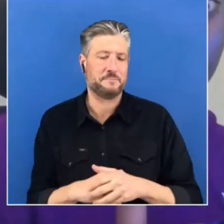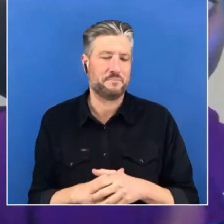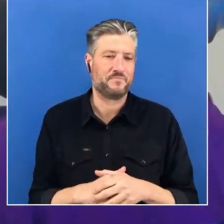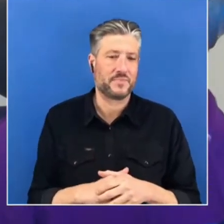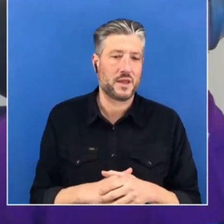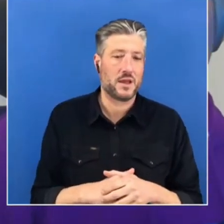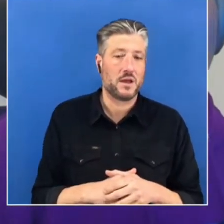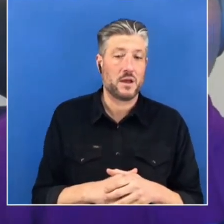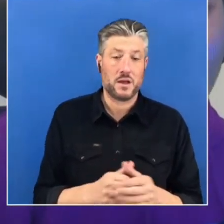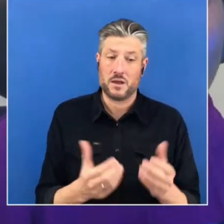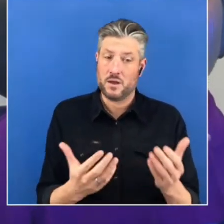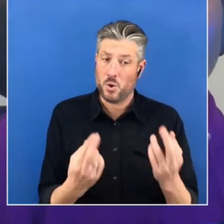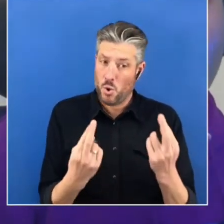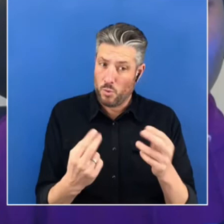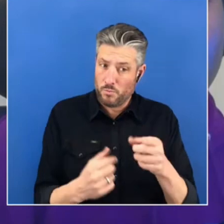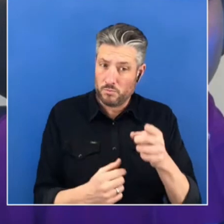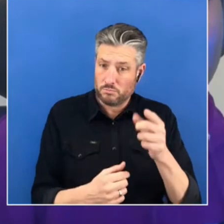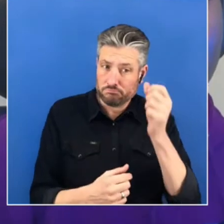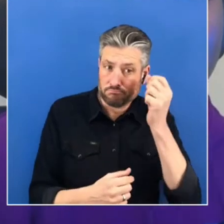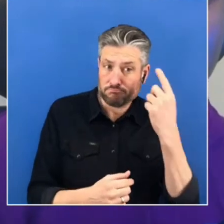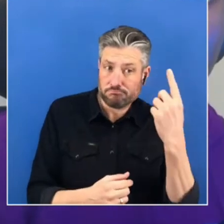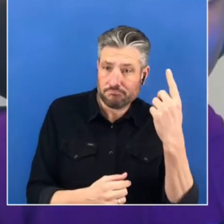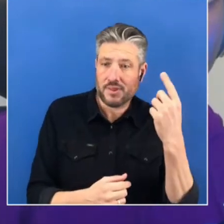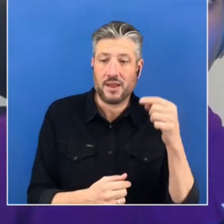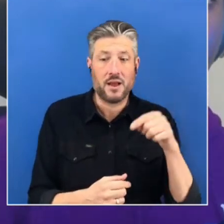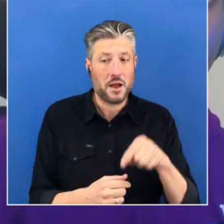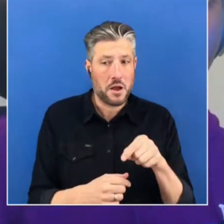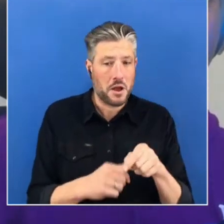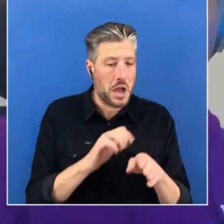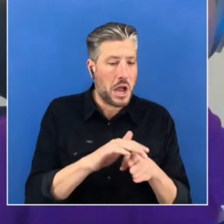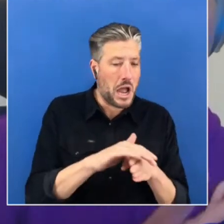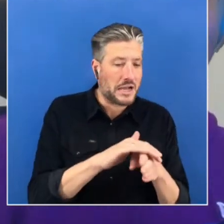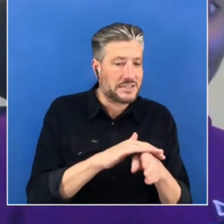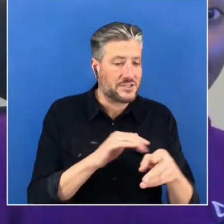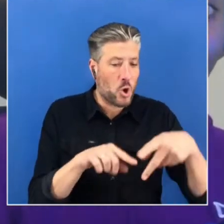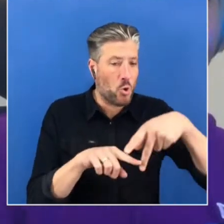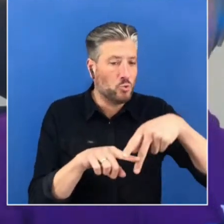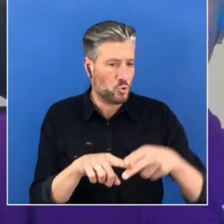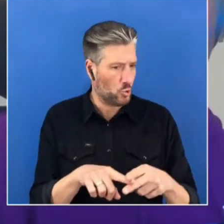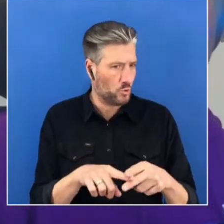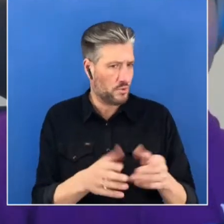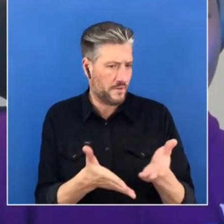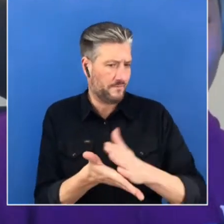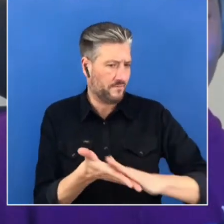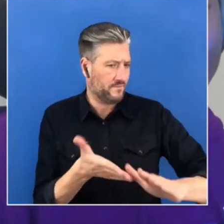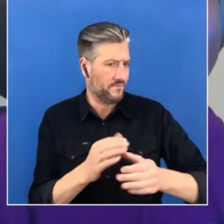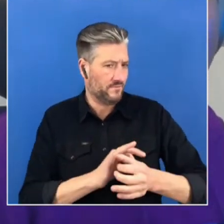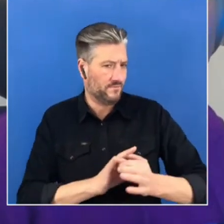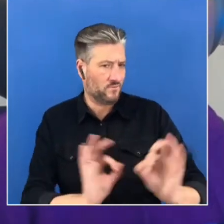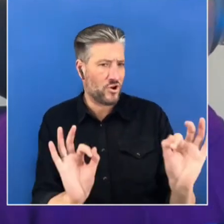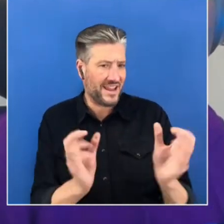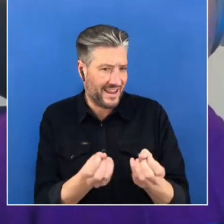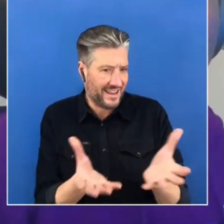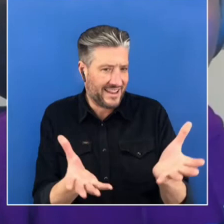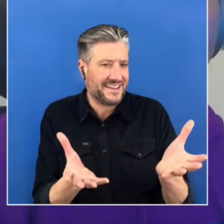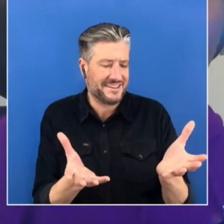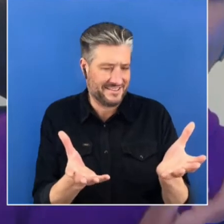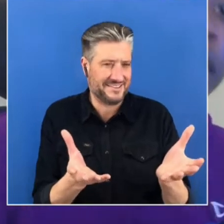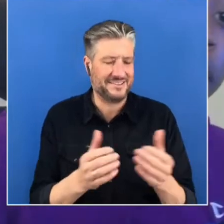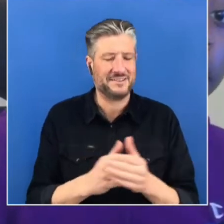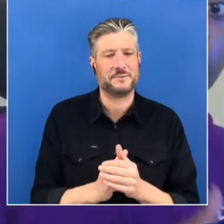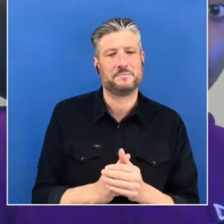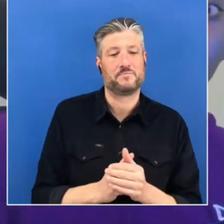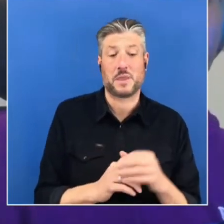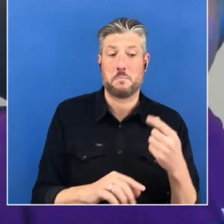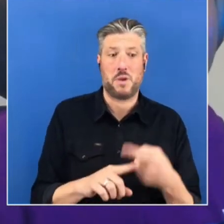source and free, and we have a few other tools. So in addition to what we've shown you today, we also offer accessibility testing tools for teams